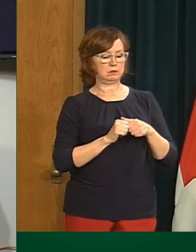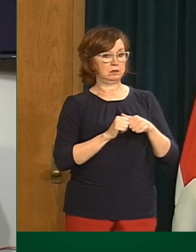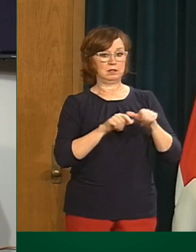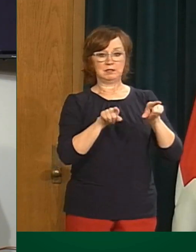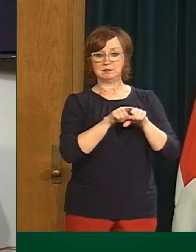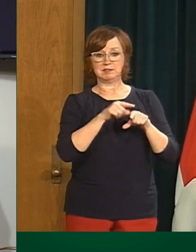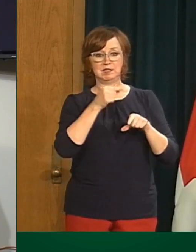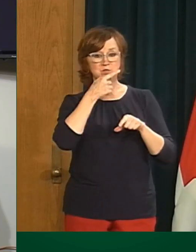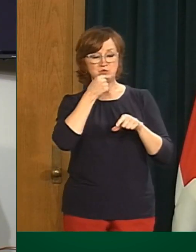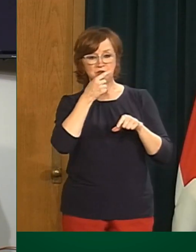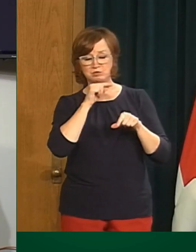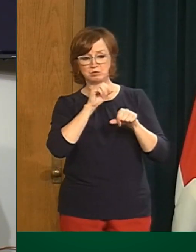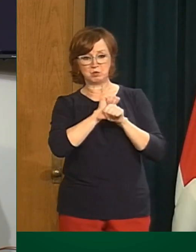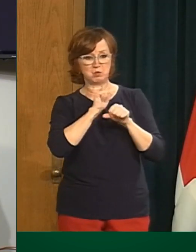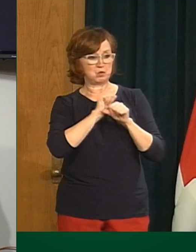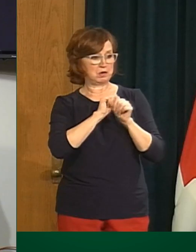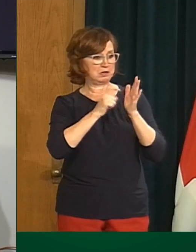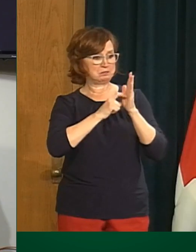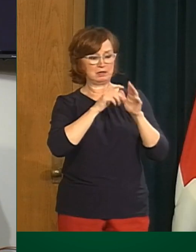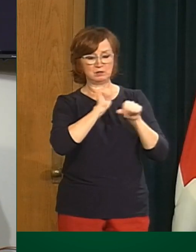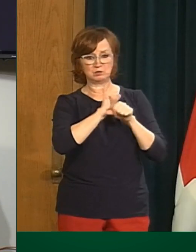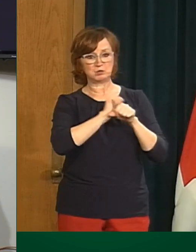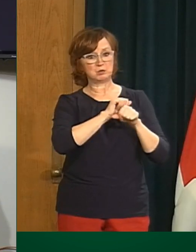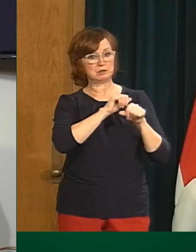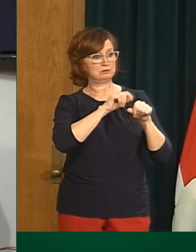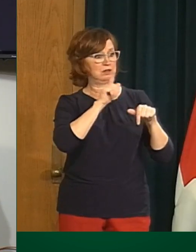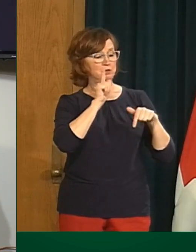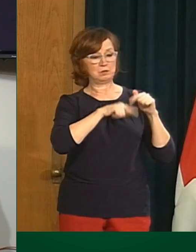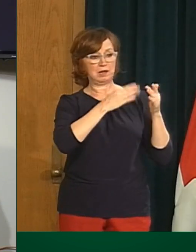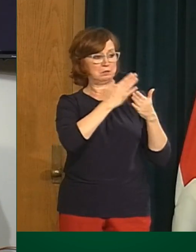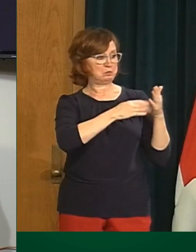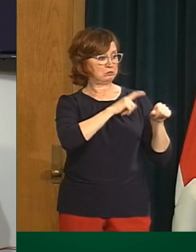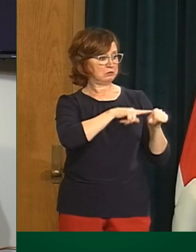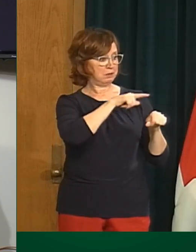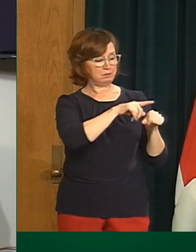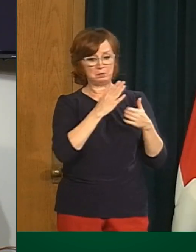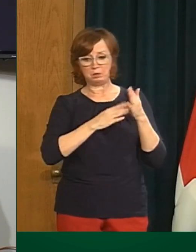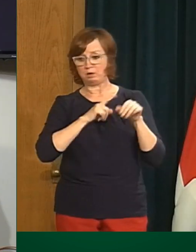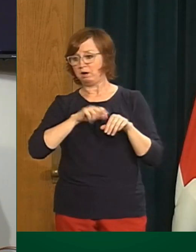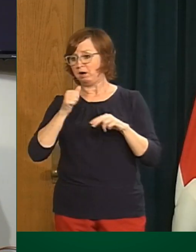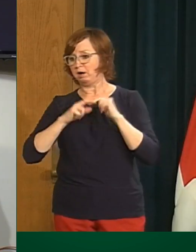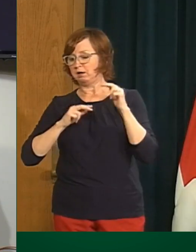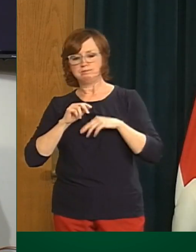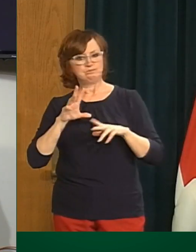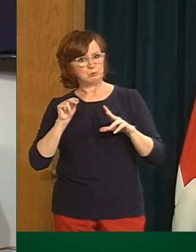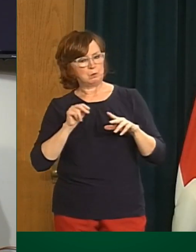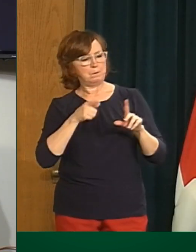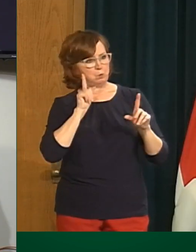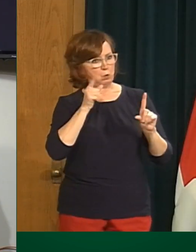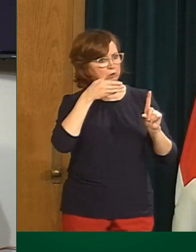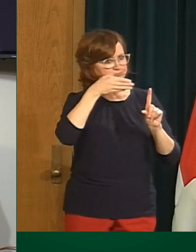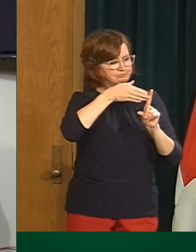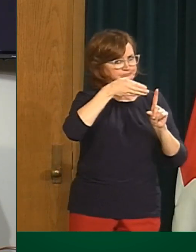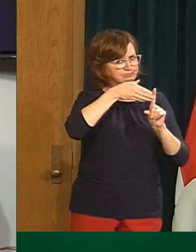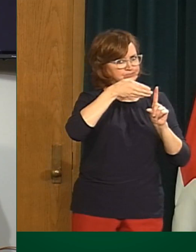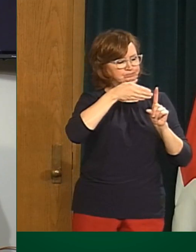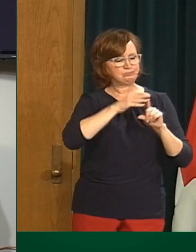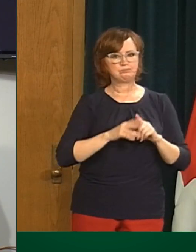cleaning. Also, there is also the direction for staff to